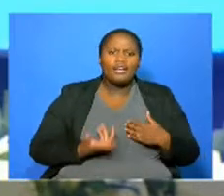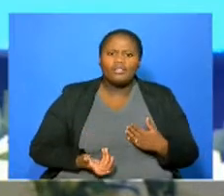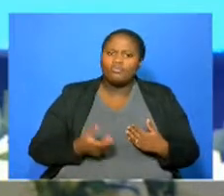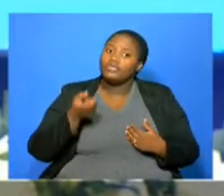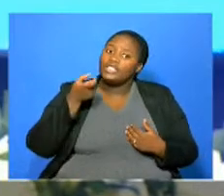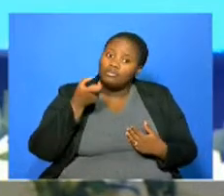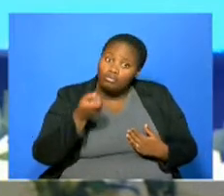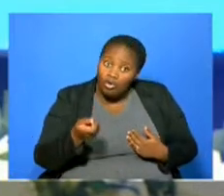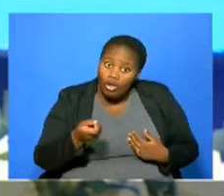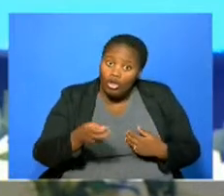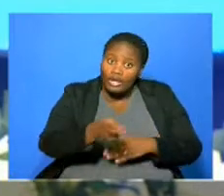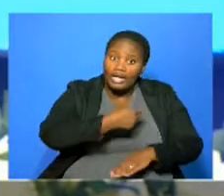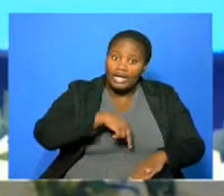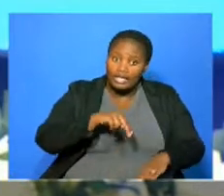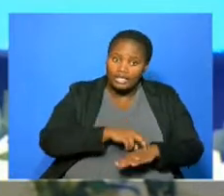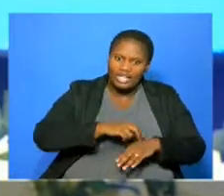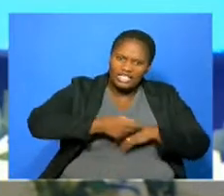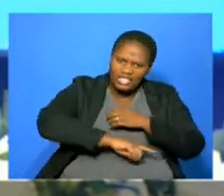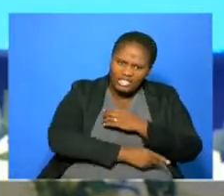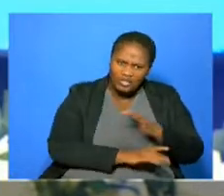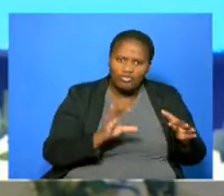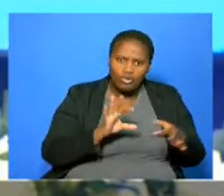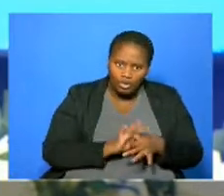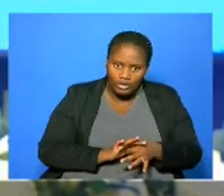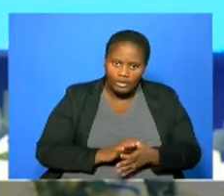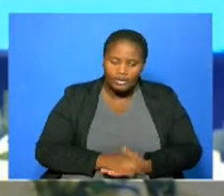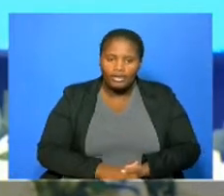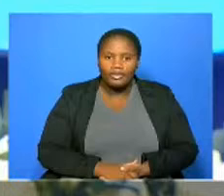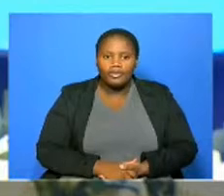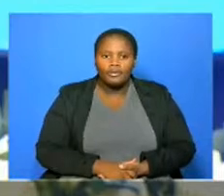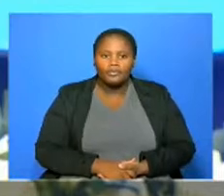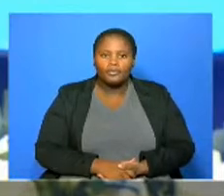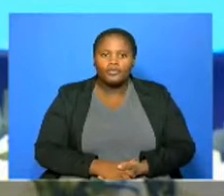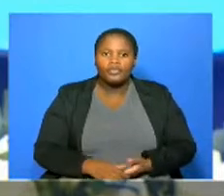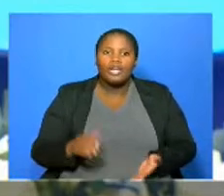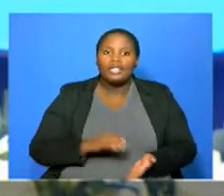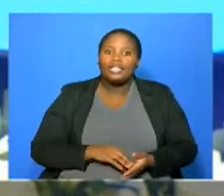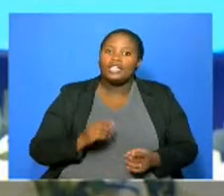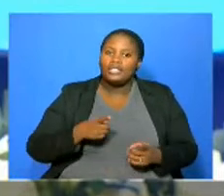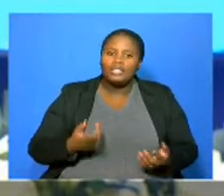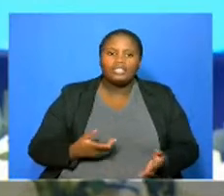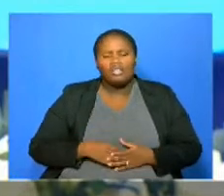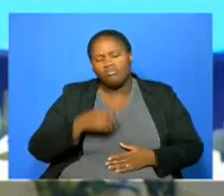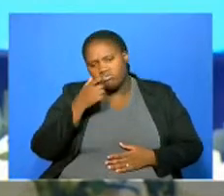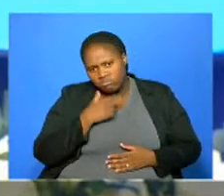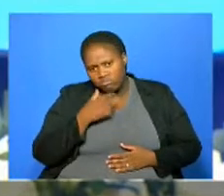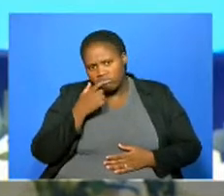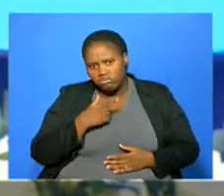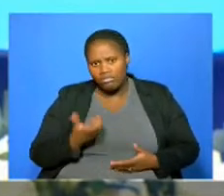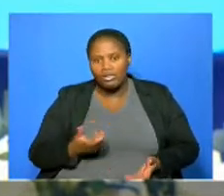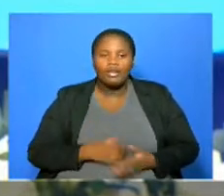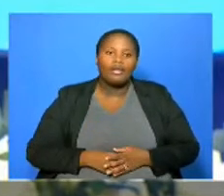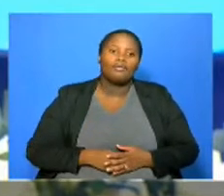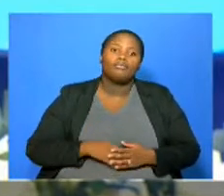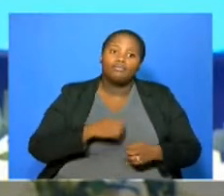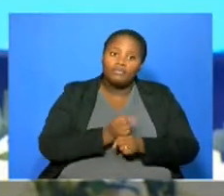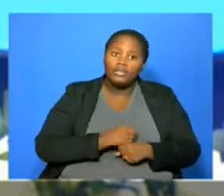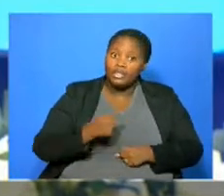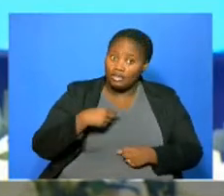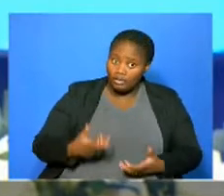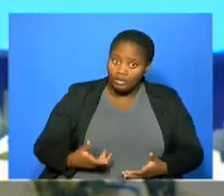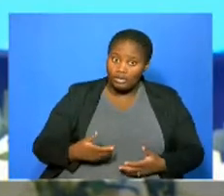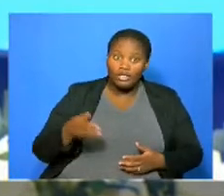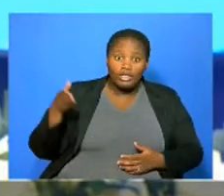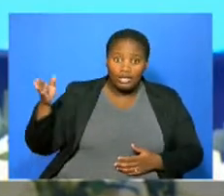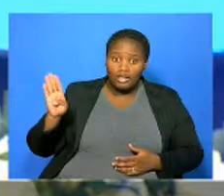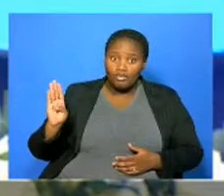nation deeply interconnected. And it struck me when I was at BDF officiating at